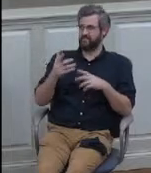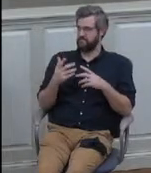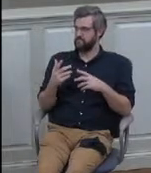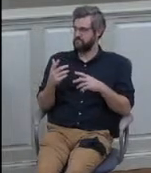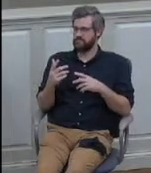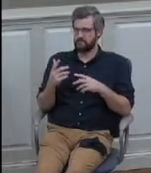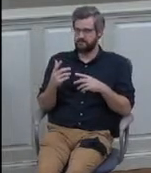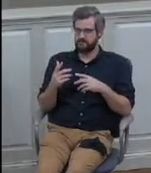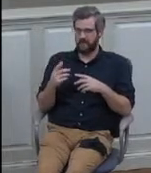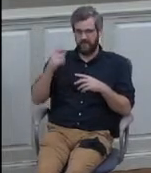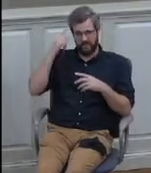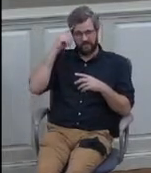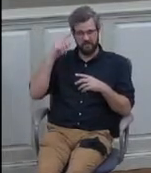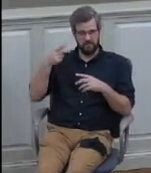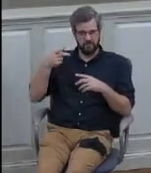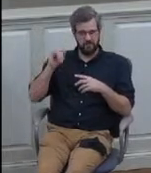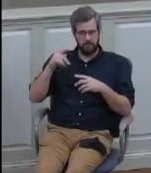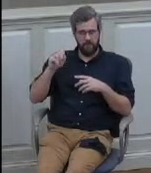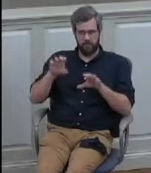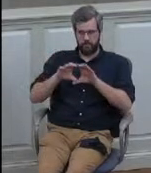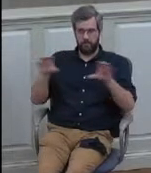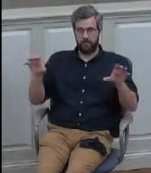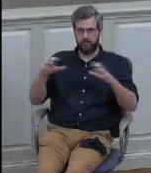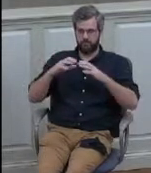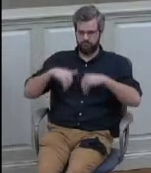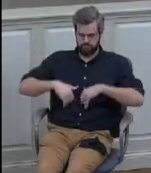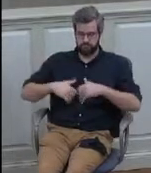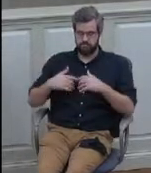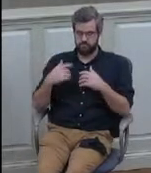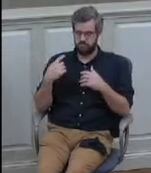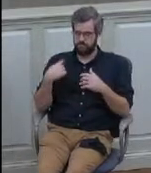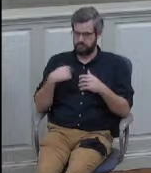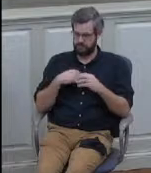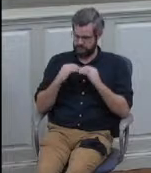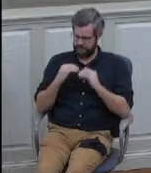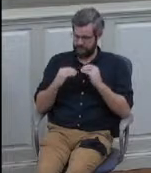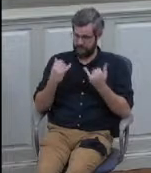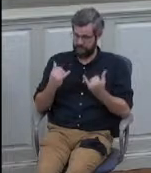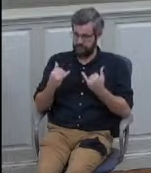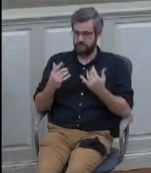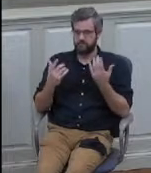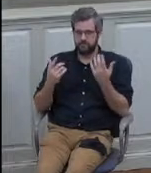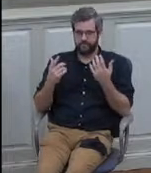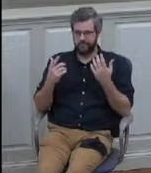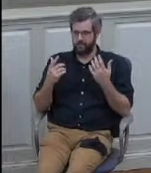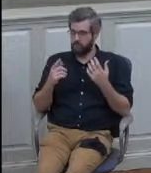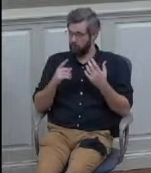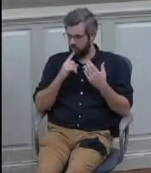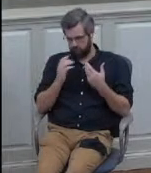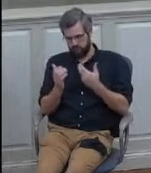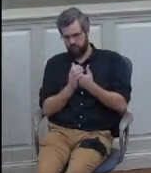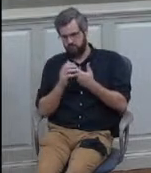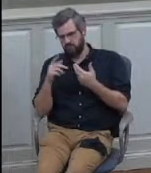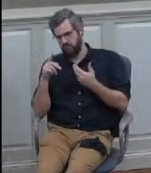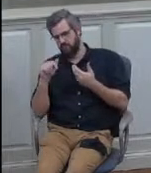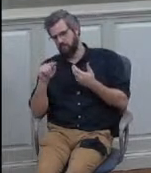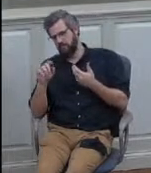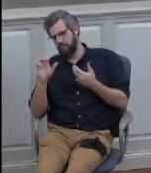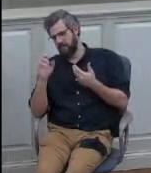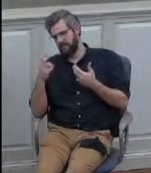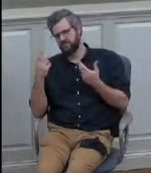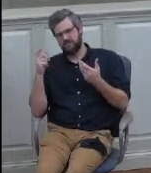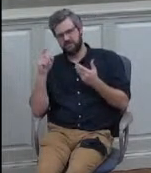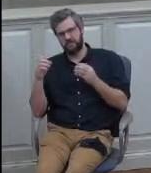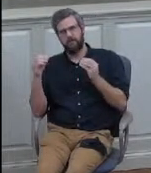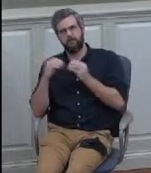I think we have a pipe collapse that we are urgently repairing, but it's just going to be a patch in the grand scheme of things. We need to move forward with a